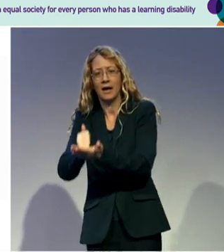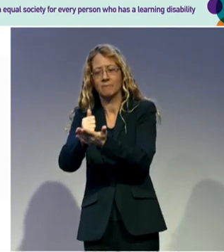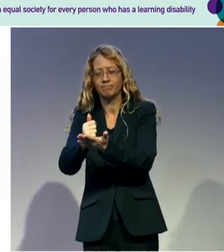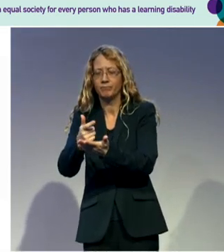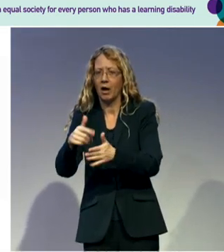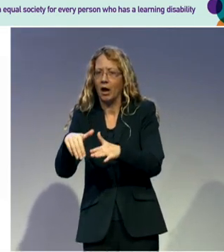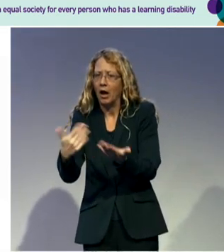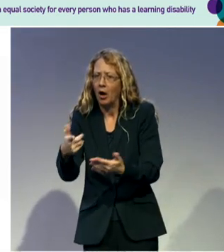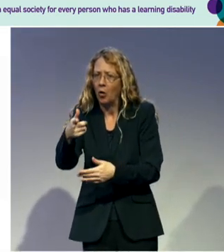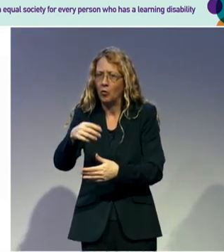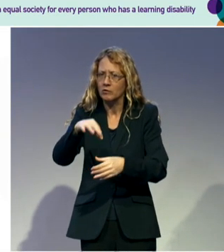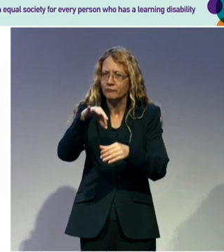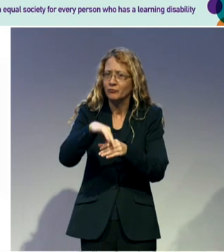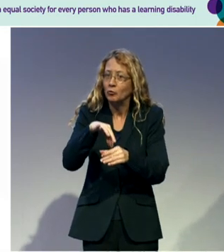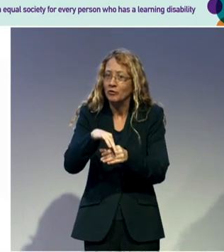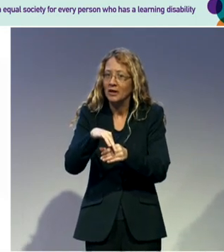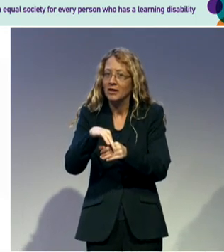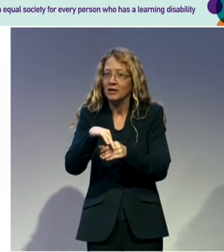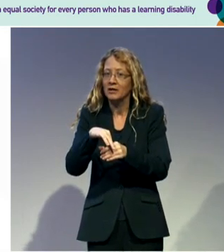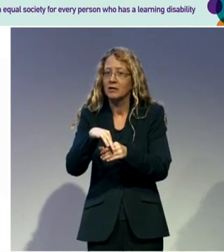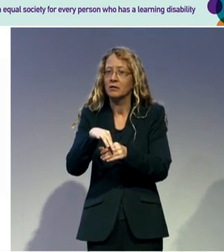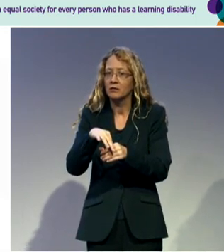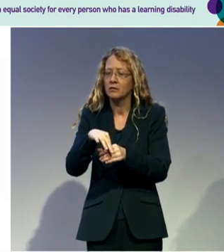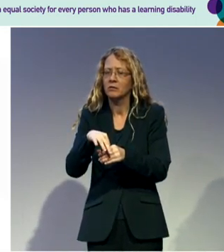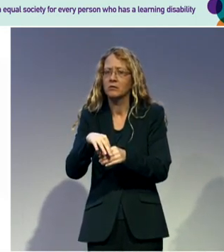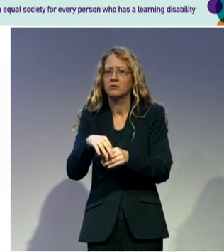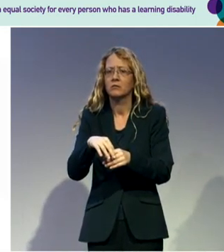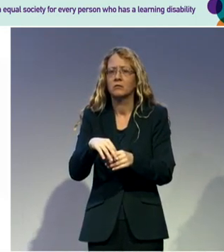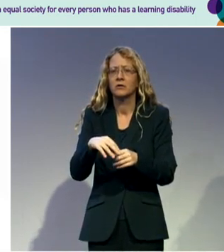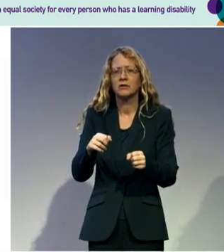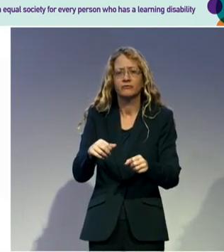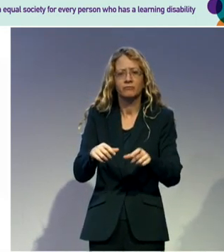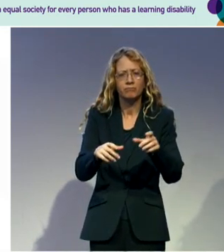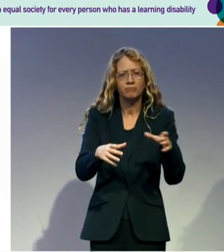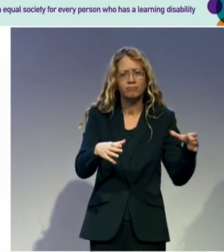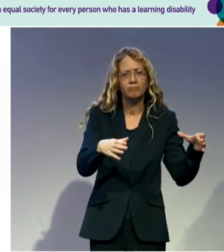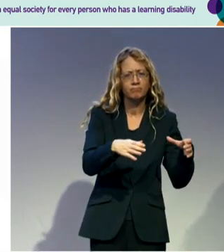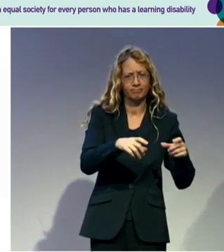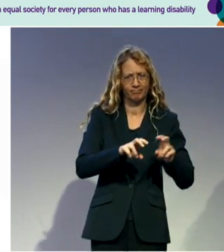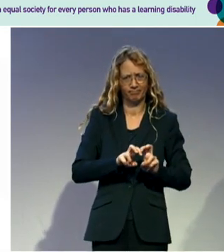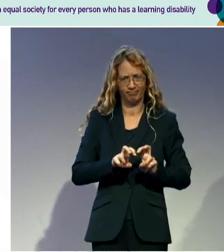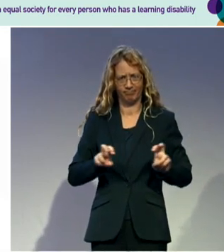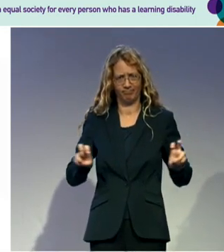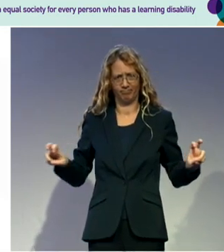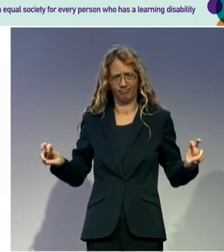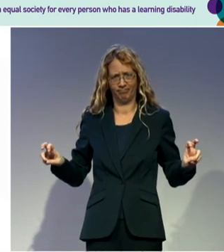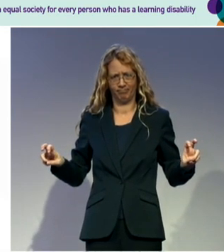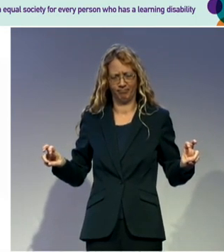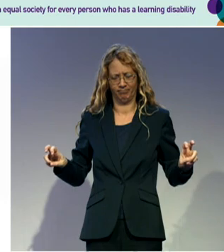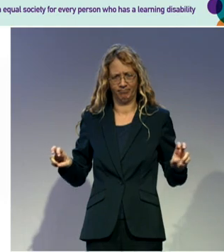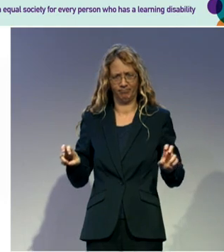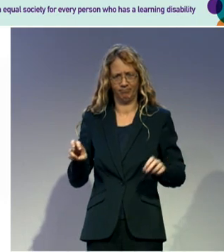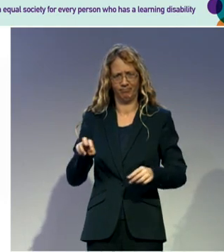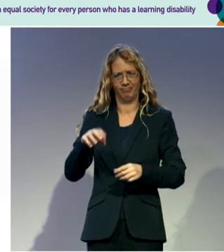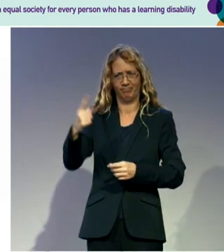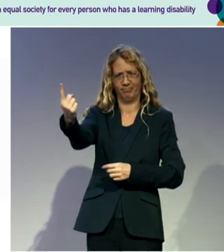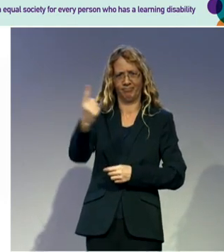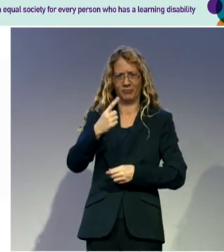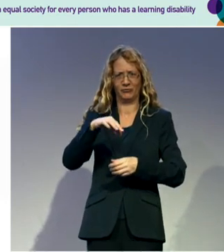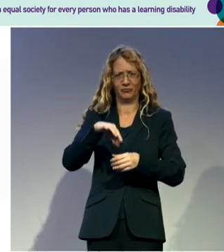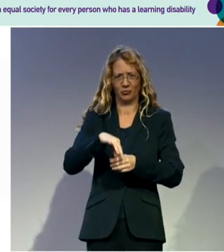voting. But they also, due to the Electoral Commission's backing and logo, provided a form of self-advocacy